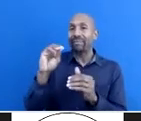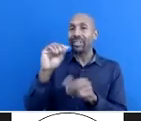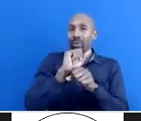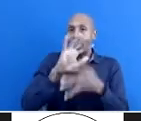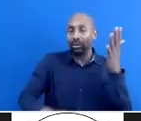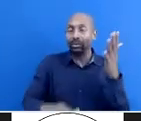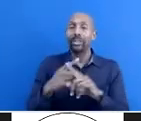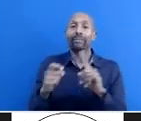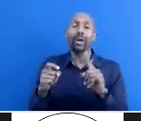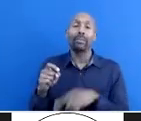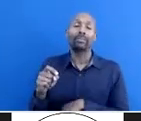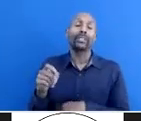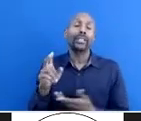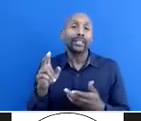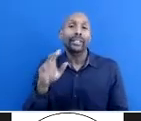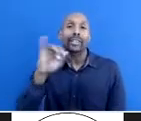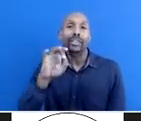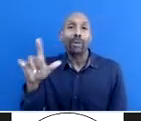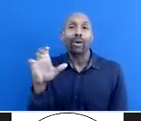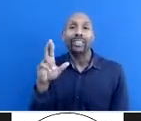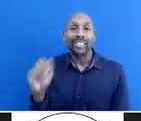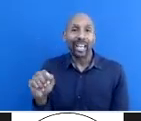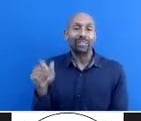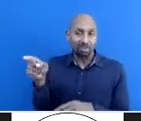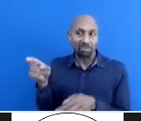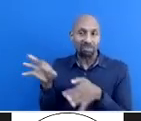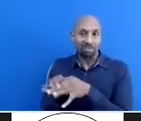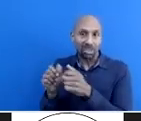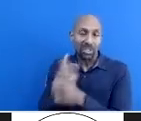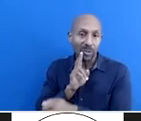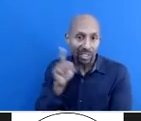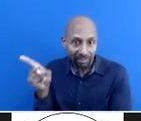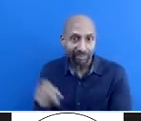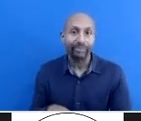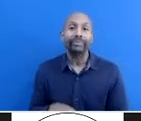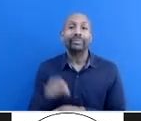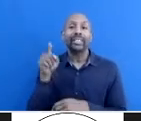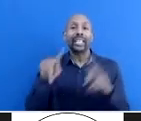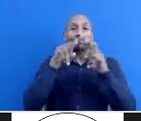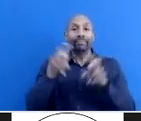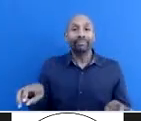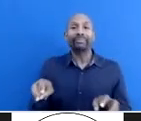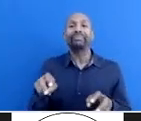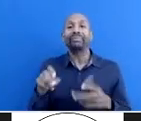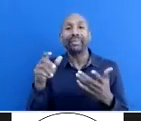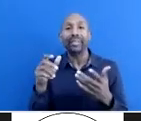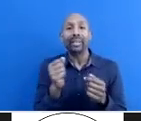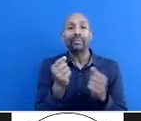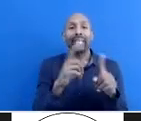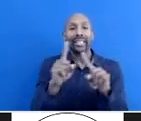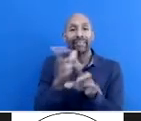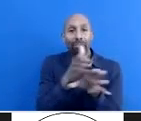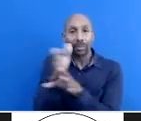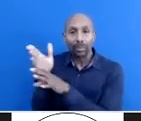has a multidisciplinary practice that examines the evolution of African American identity within Black political movements and the